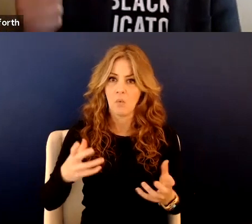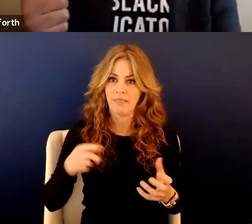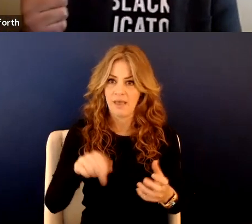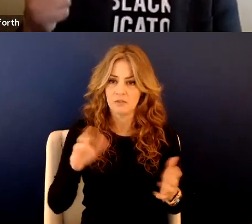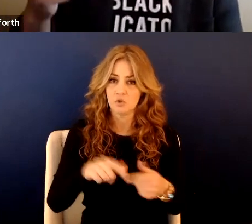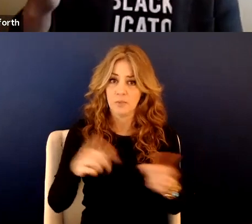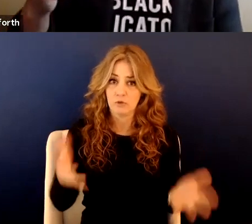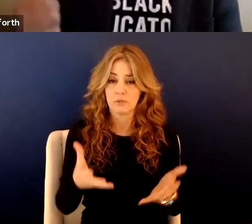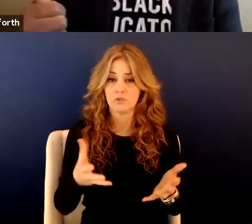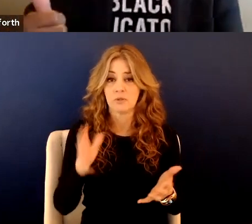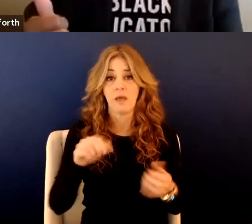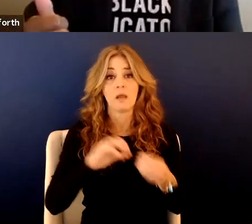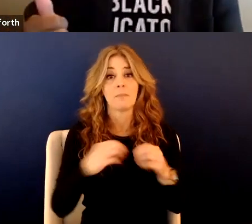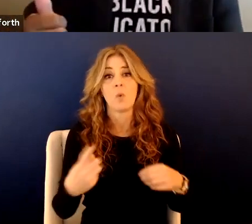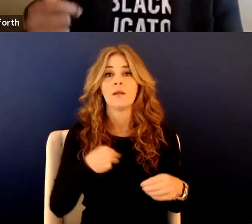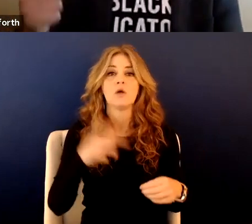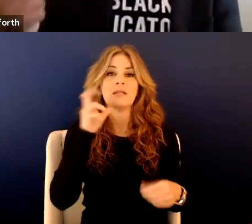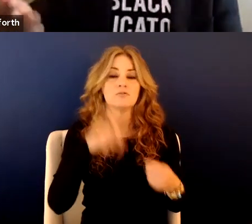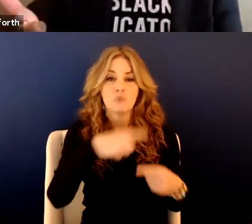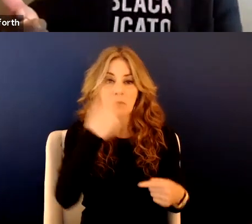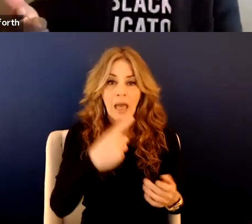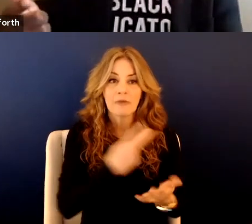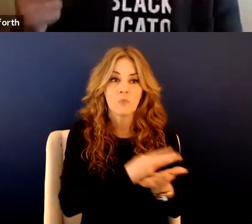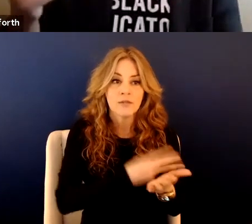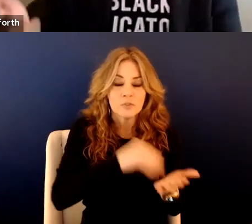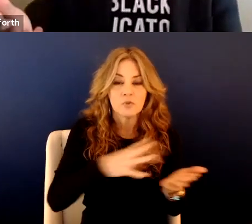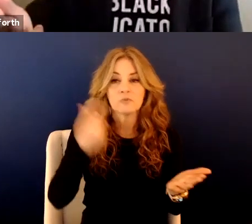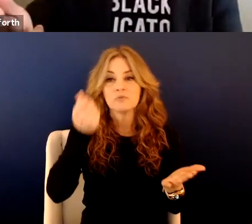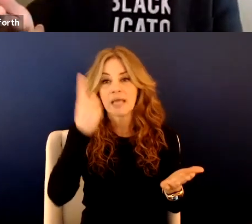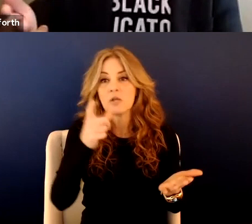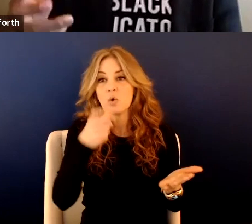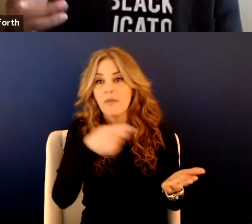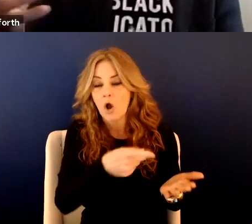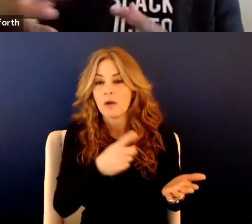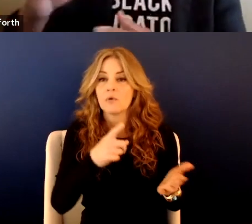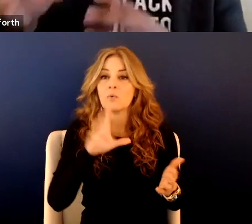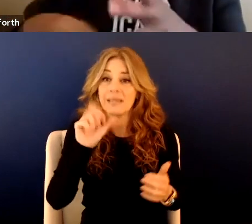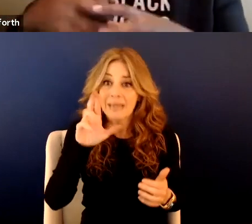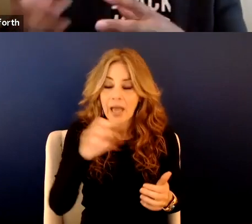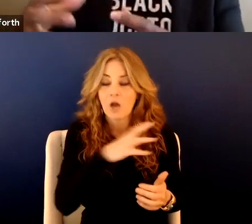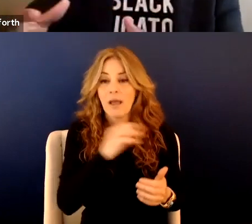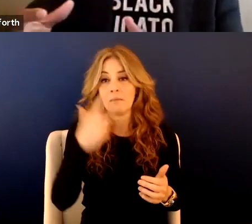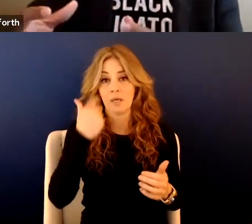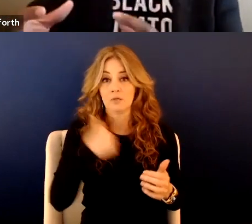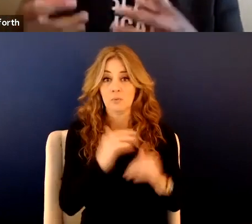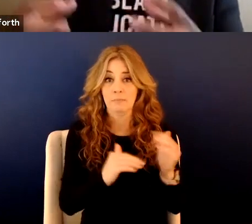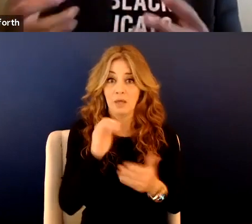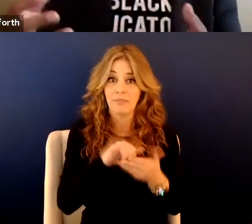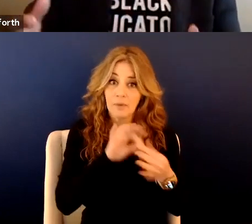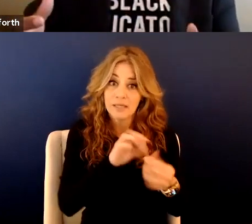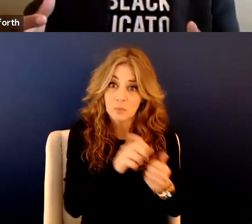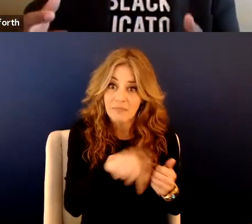that, one, we listen to Black graduate students, we understand who they are, we care about who they are. And because we've built that relationship with them